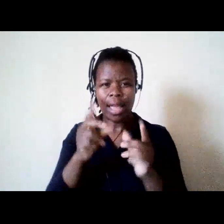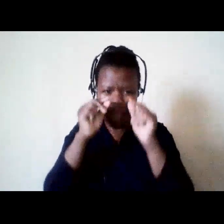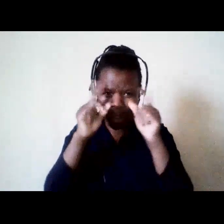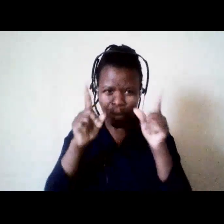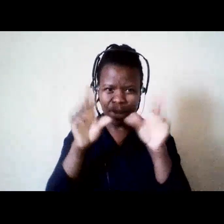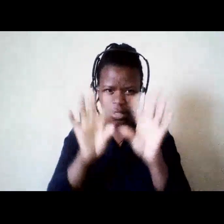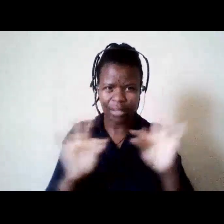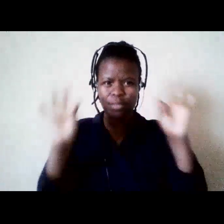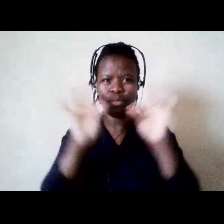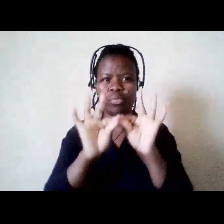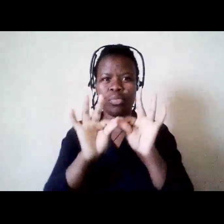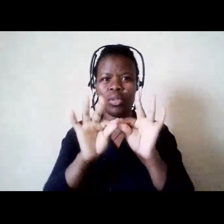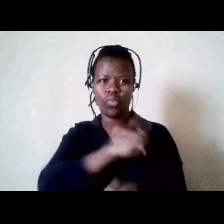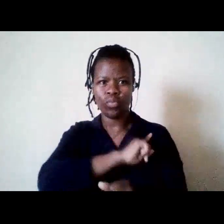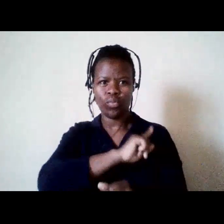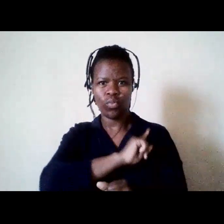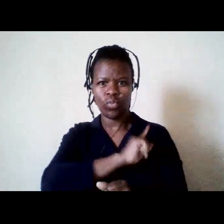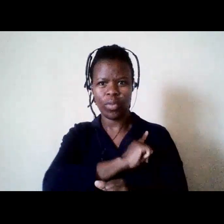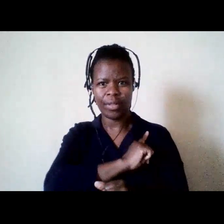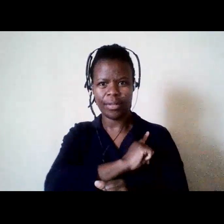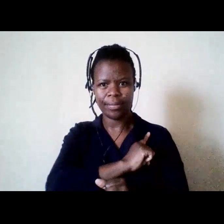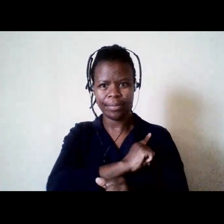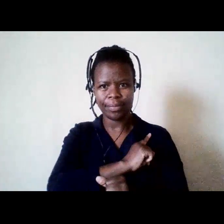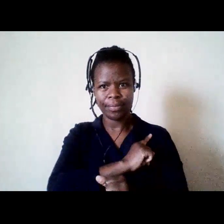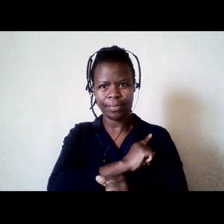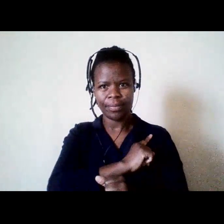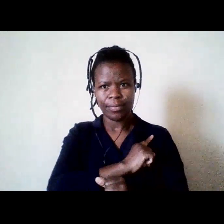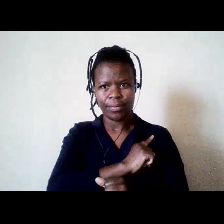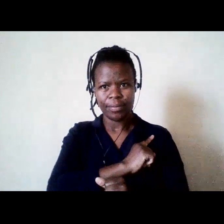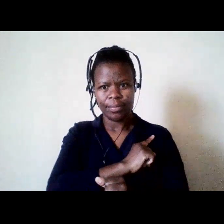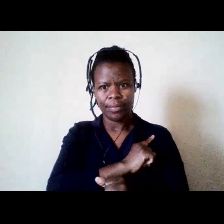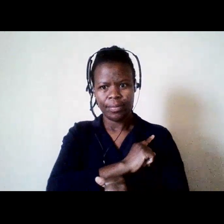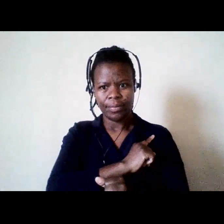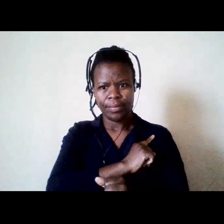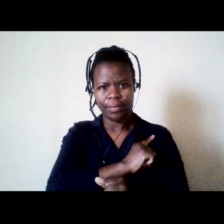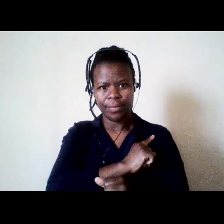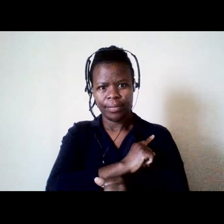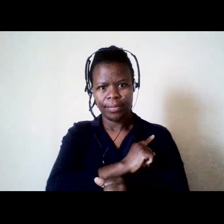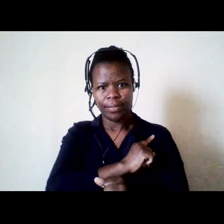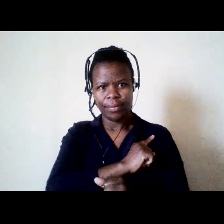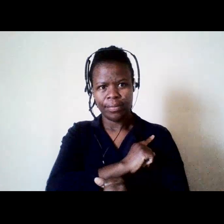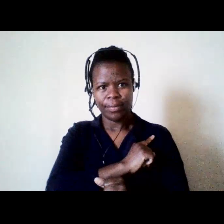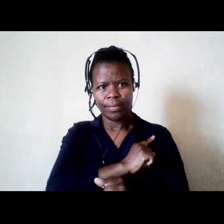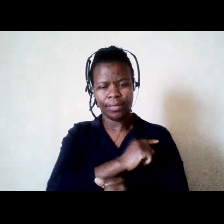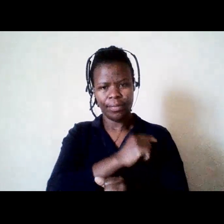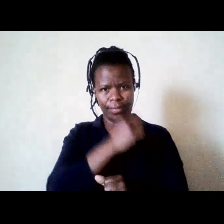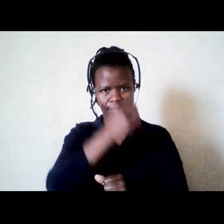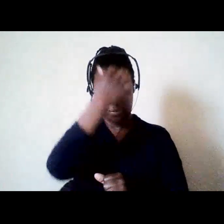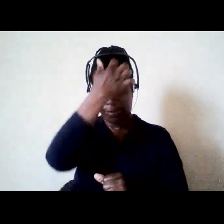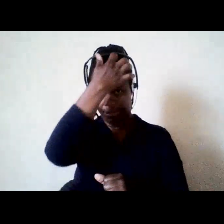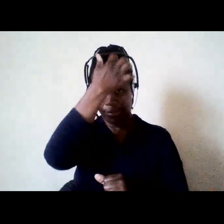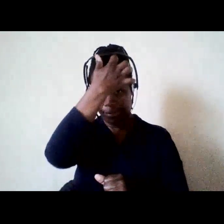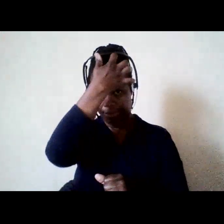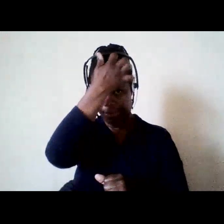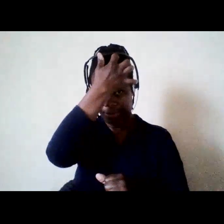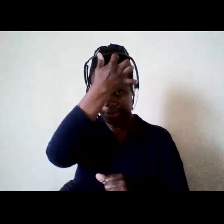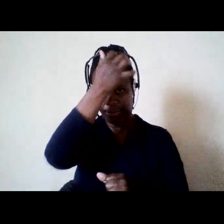because the person giving the awareness has to have been someone whose mind has shifted from deficit to